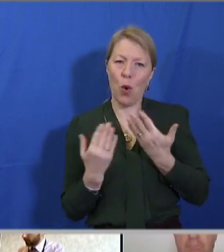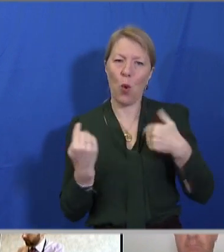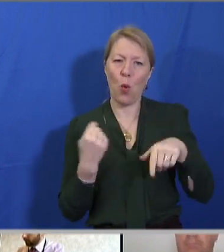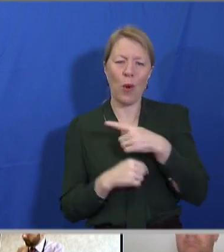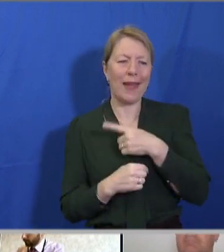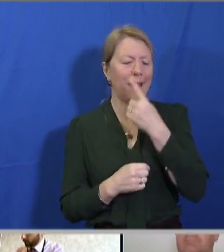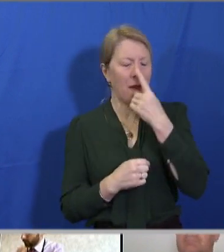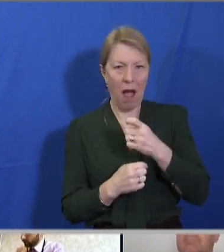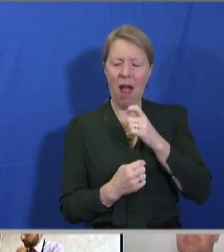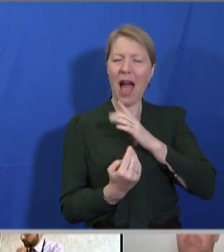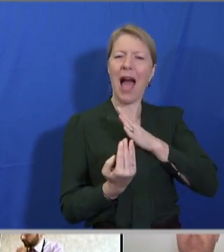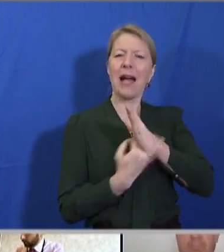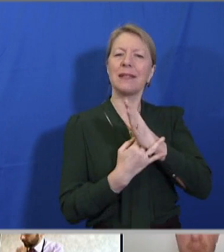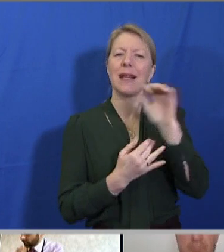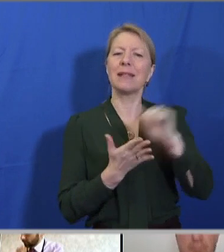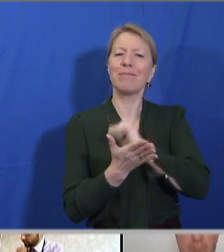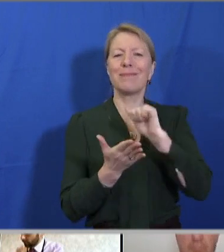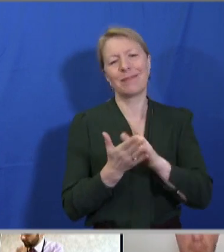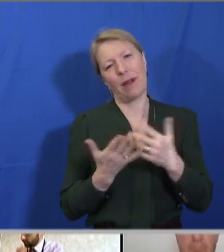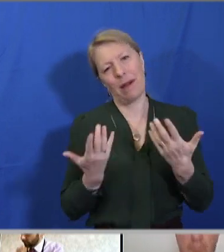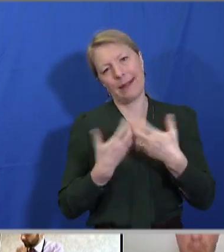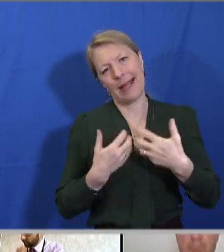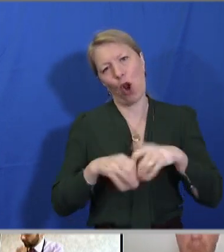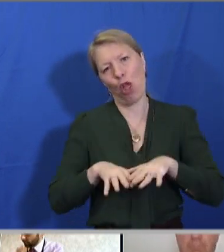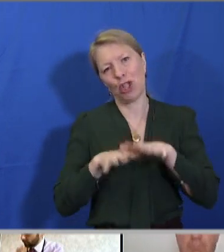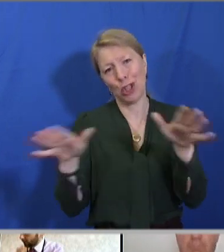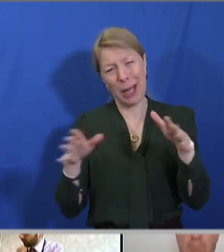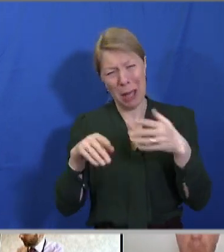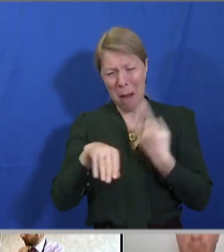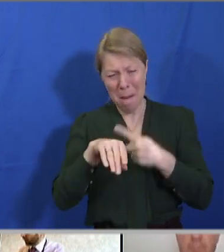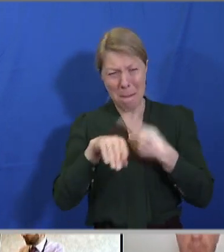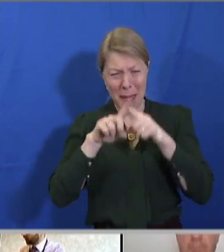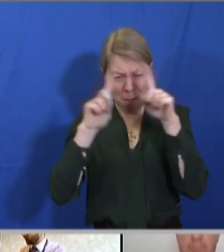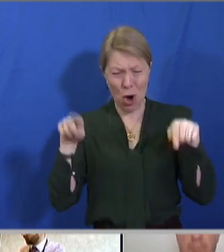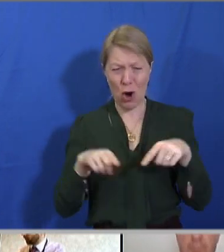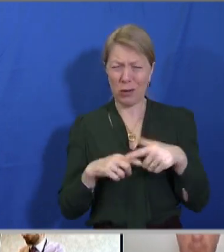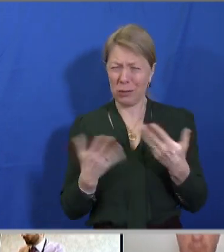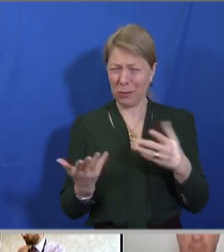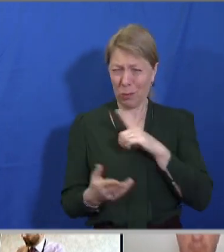it in this day and age of technology?